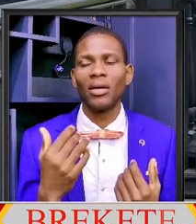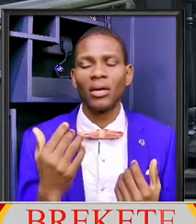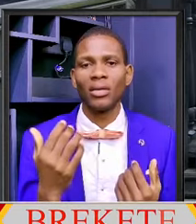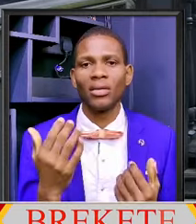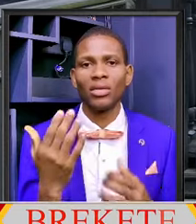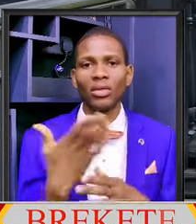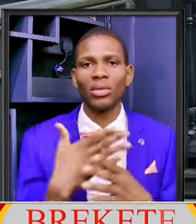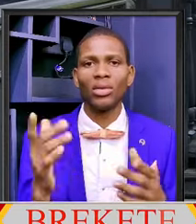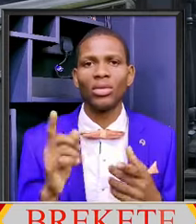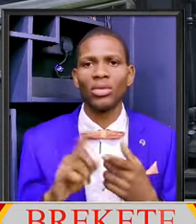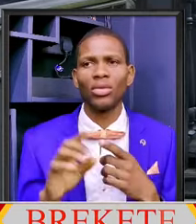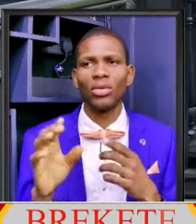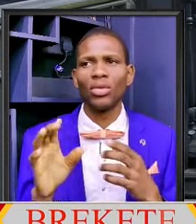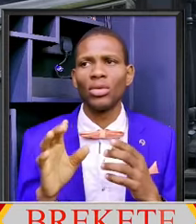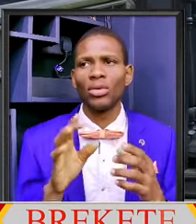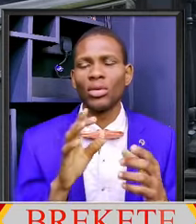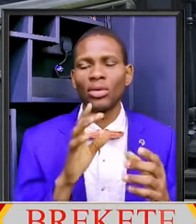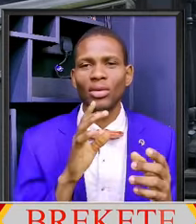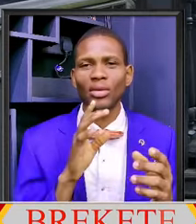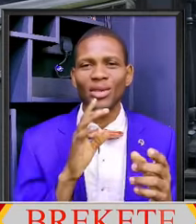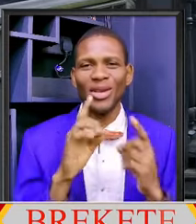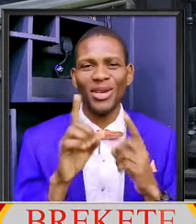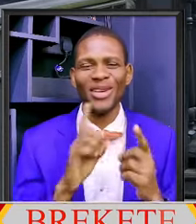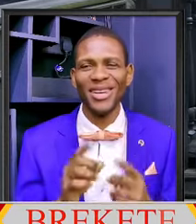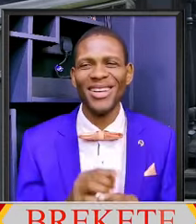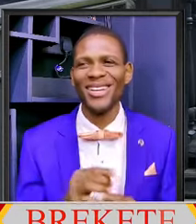Joy. Okay. Talk your own, now.